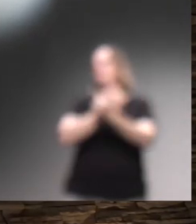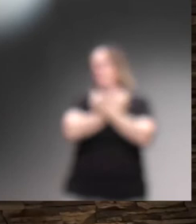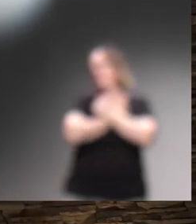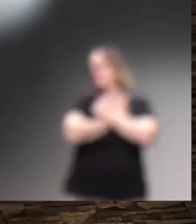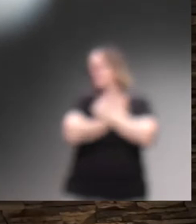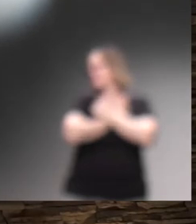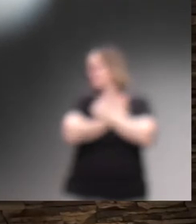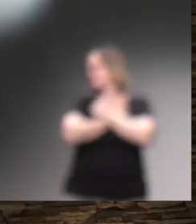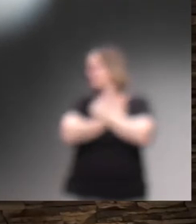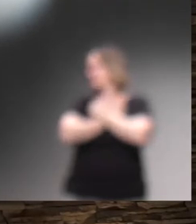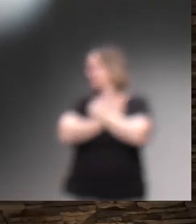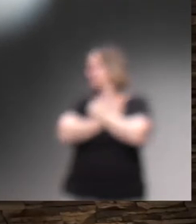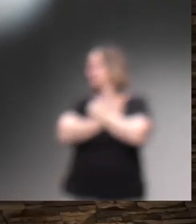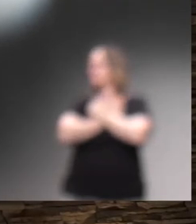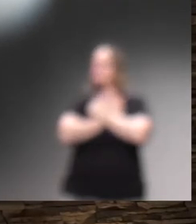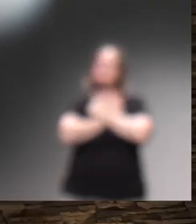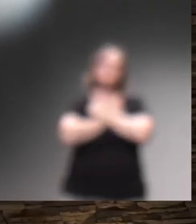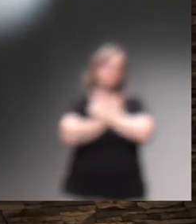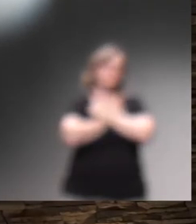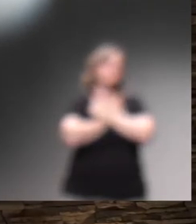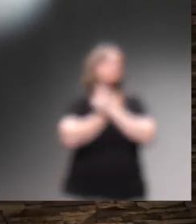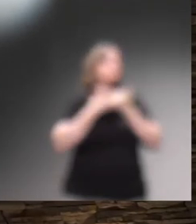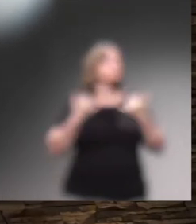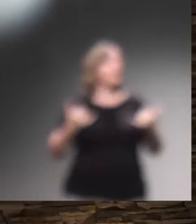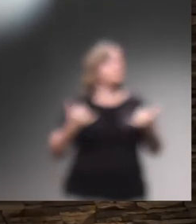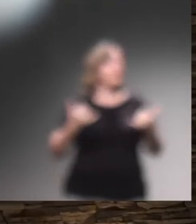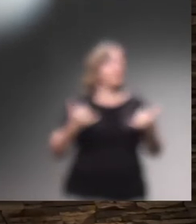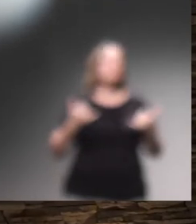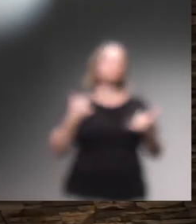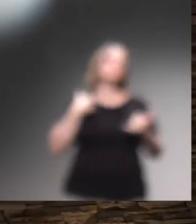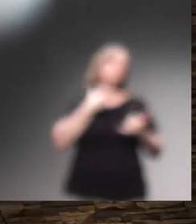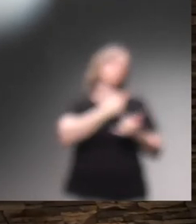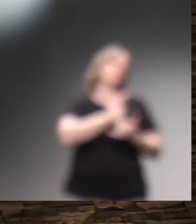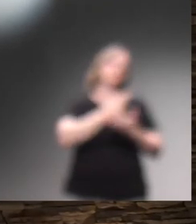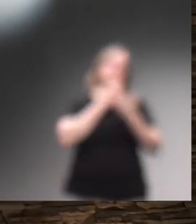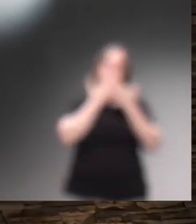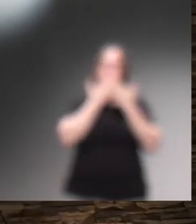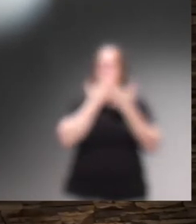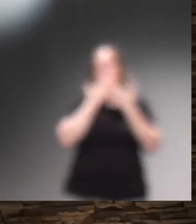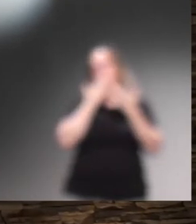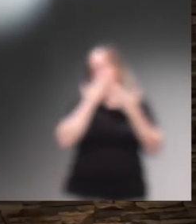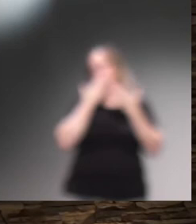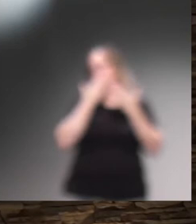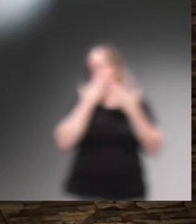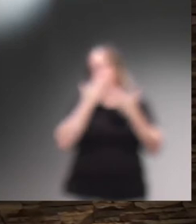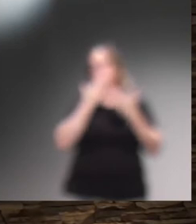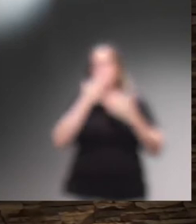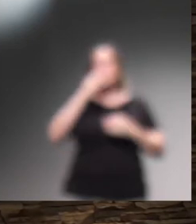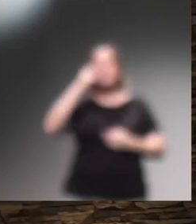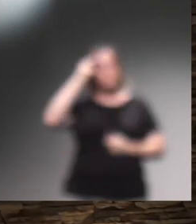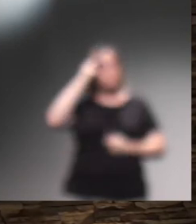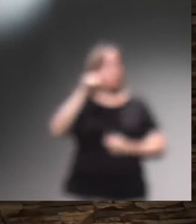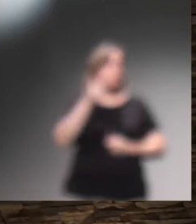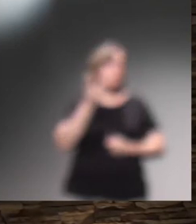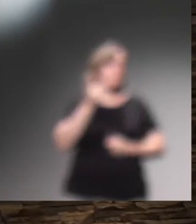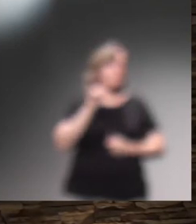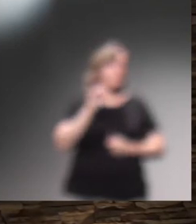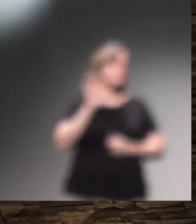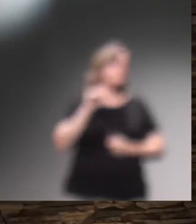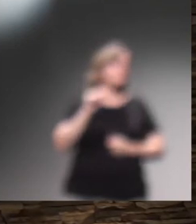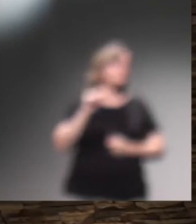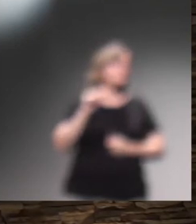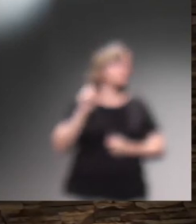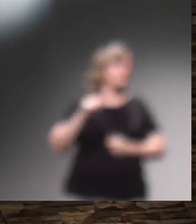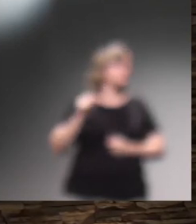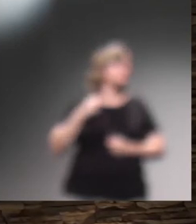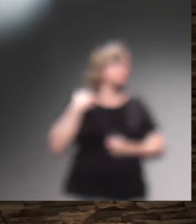To know in this moment that we are grateful, yes, for these gifts, but that we are also